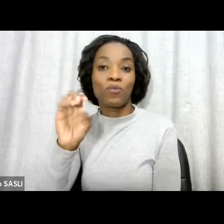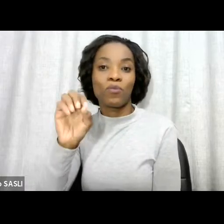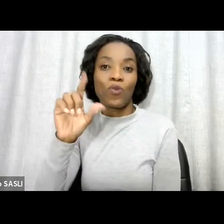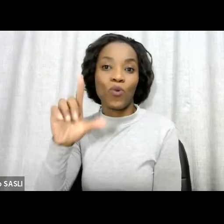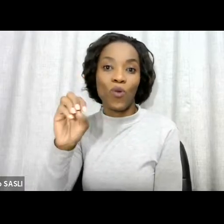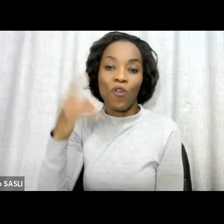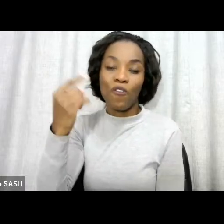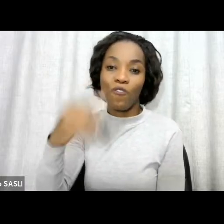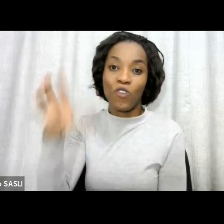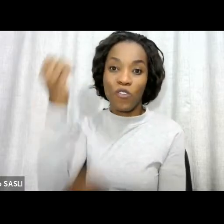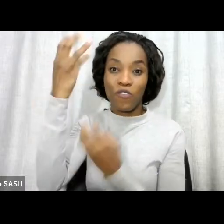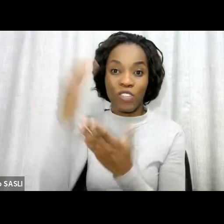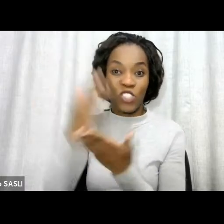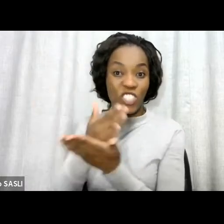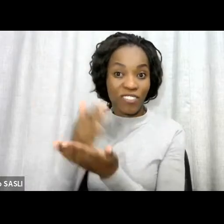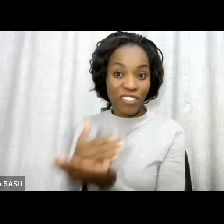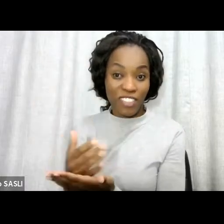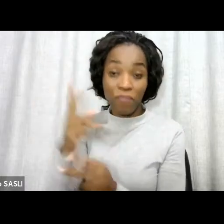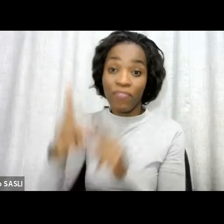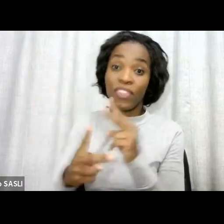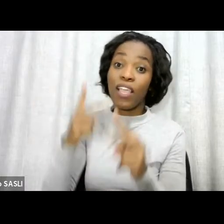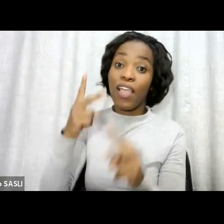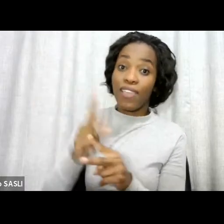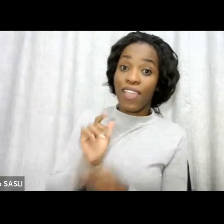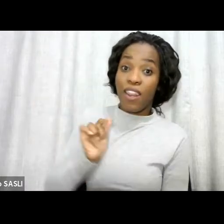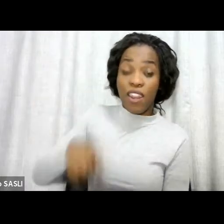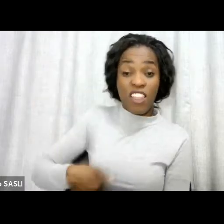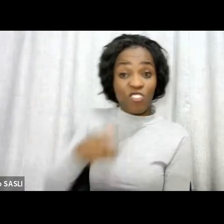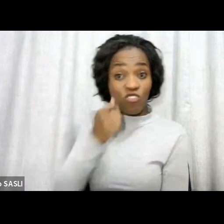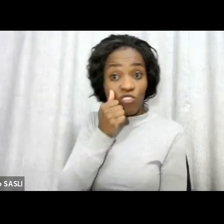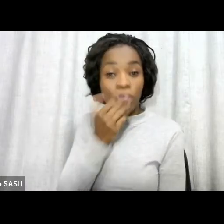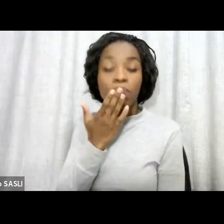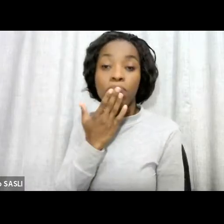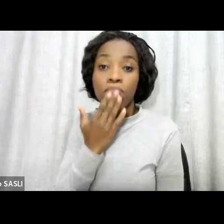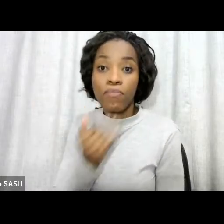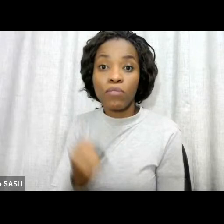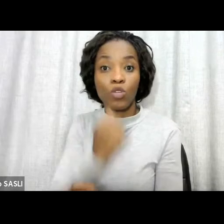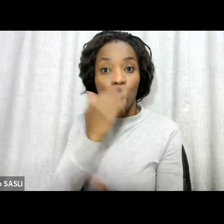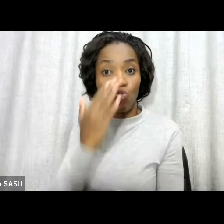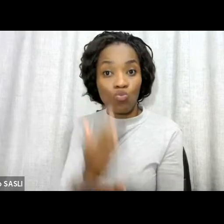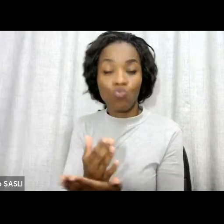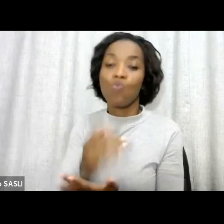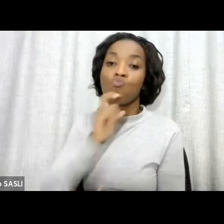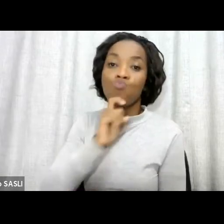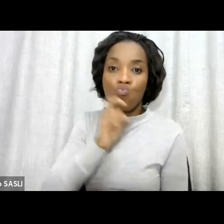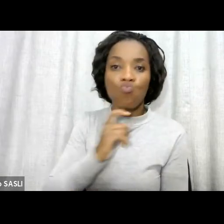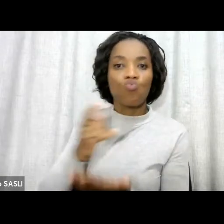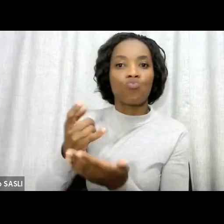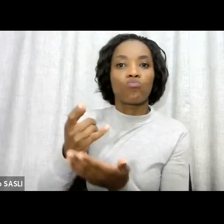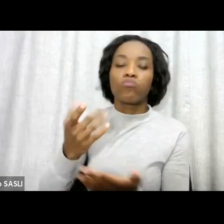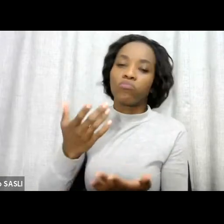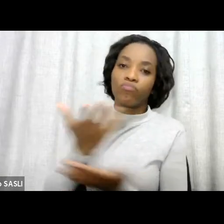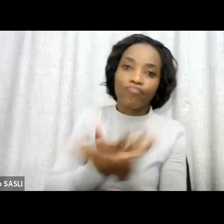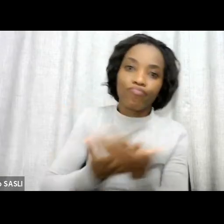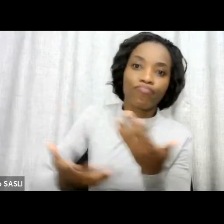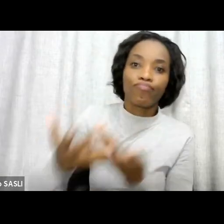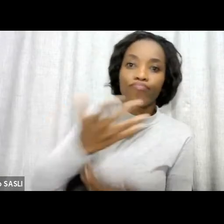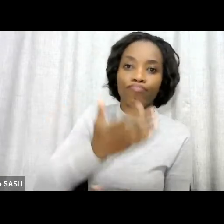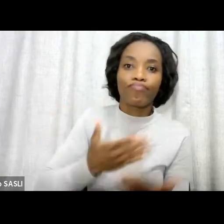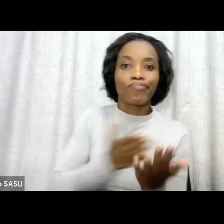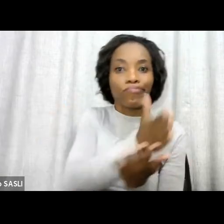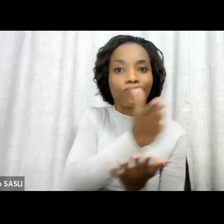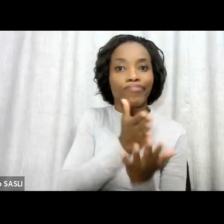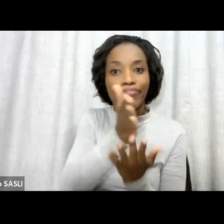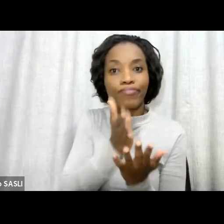Once again, ladies and gentlemen, do ensure that you use the engagement channels as indicated by Mr. Mamabolo. Please use